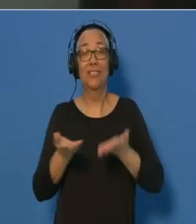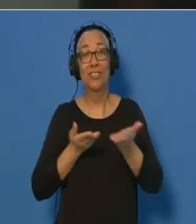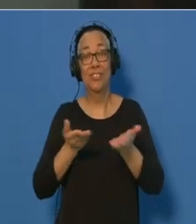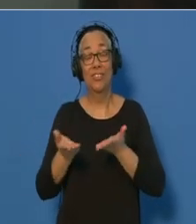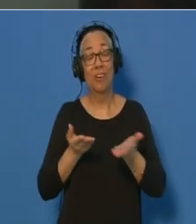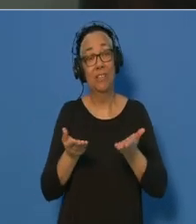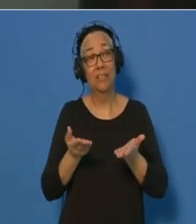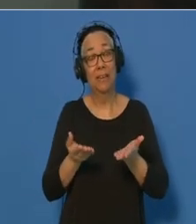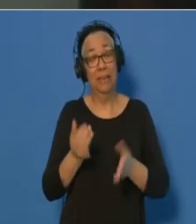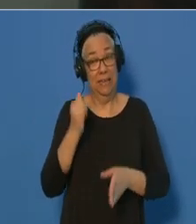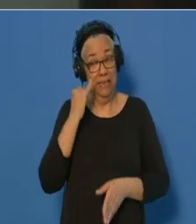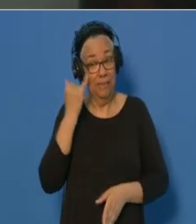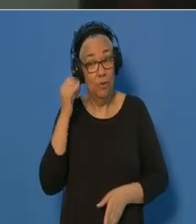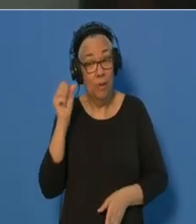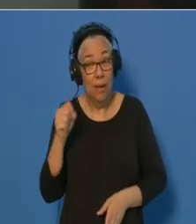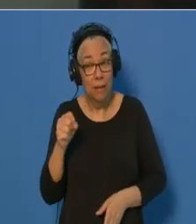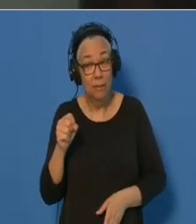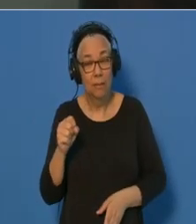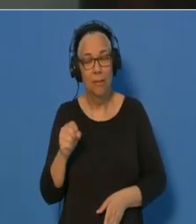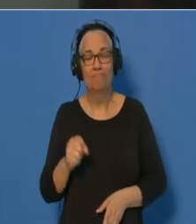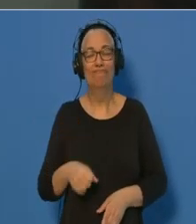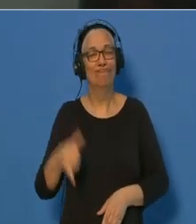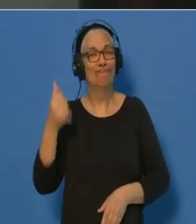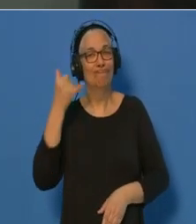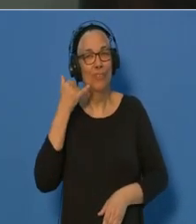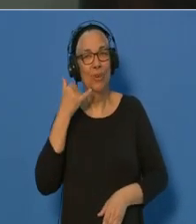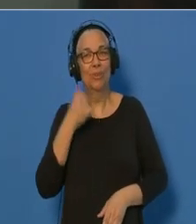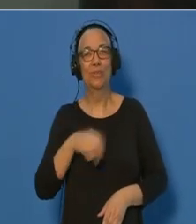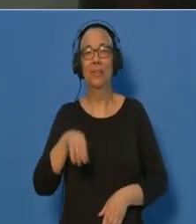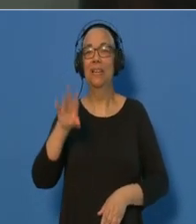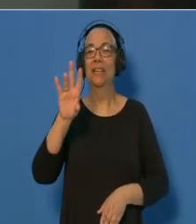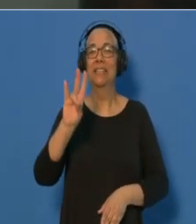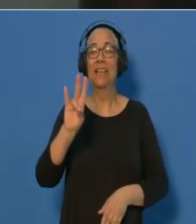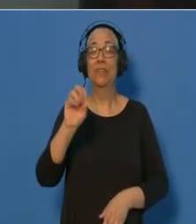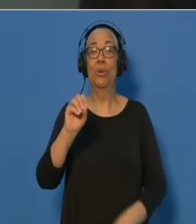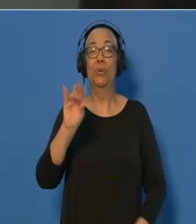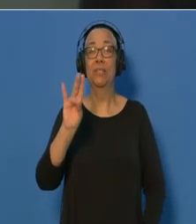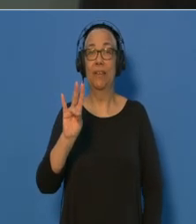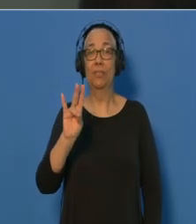you're able to do so, the number to contact us on is